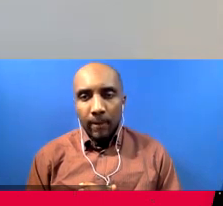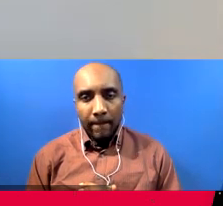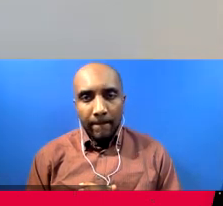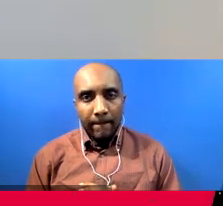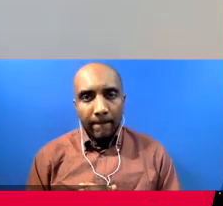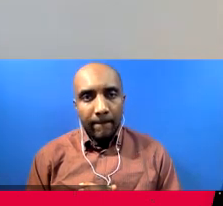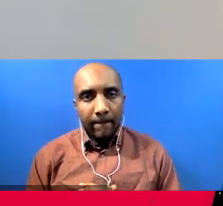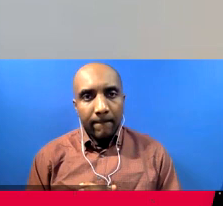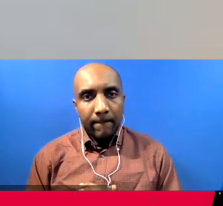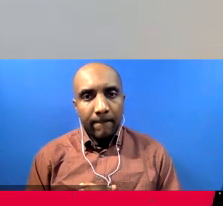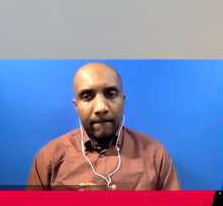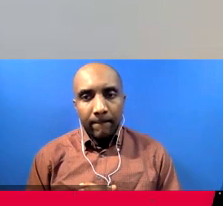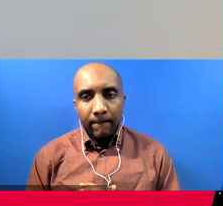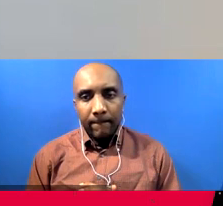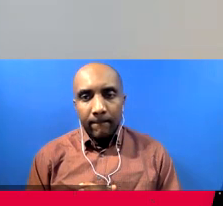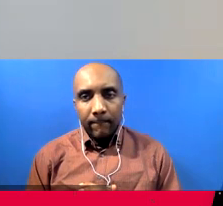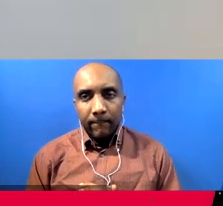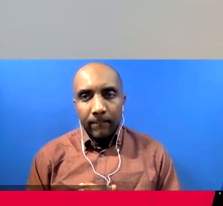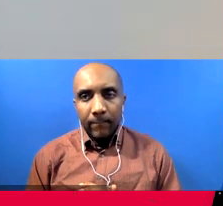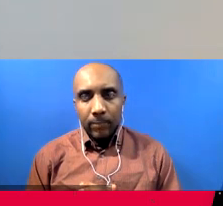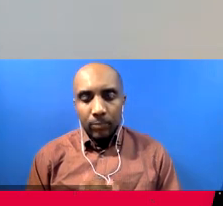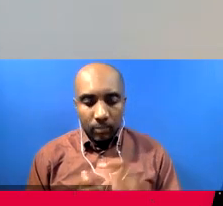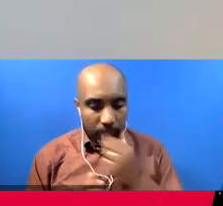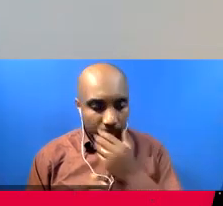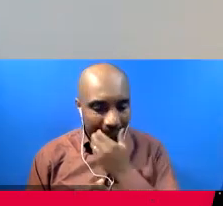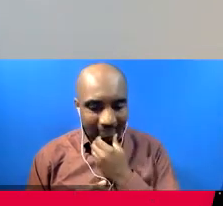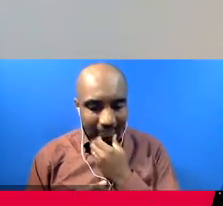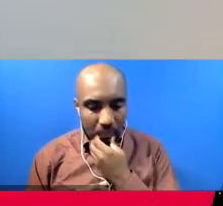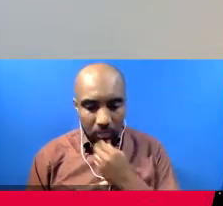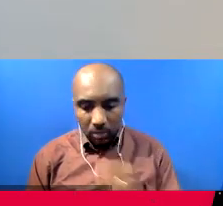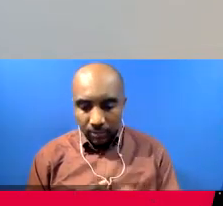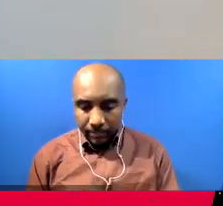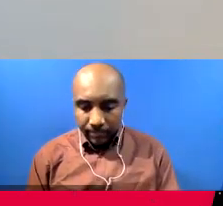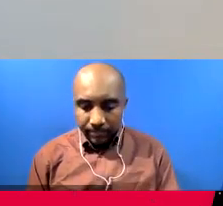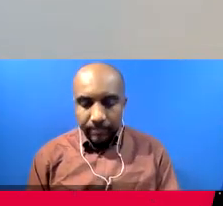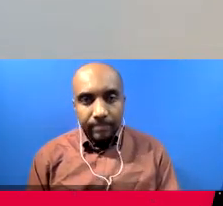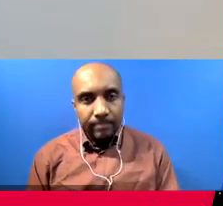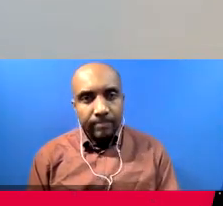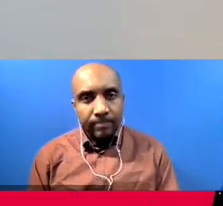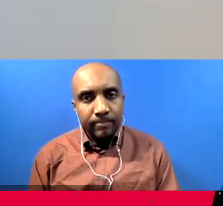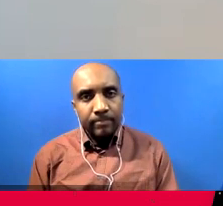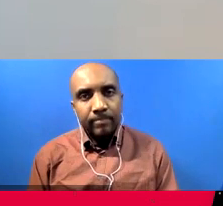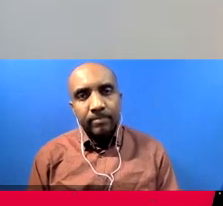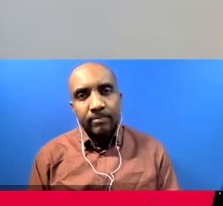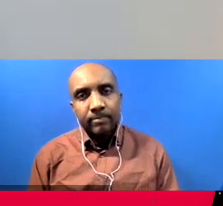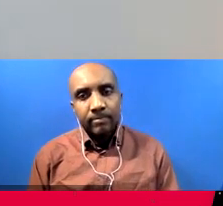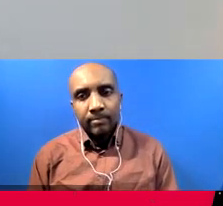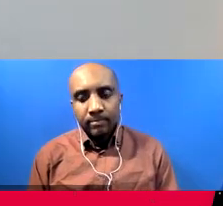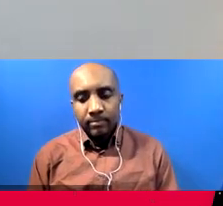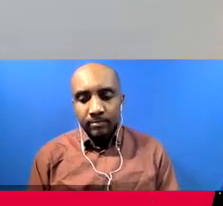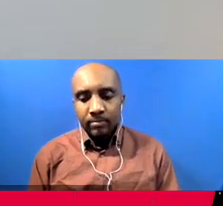look at what that meant is that we took care of the land because it fed us. And I think what's happening now is